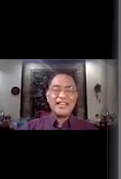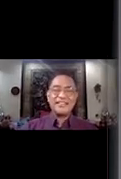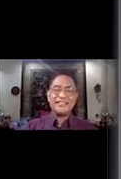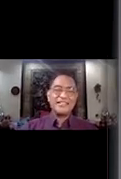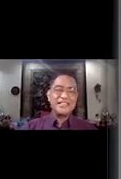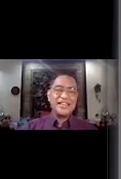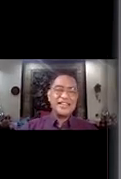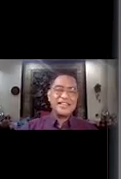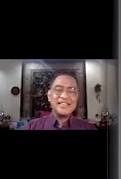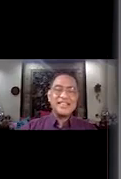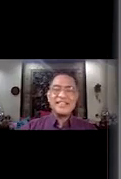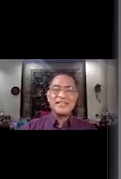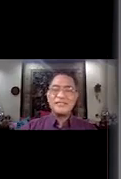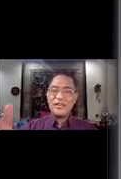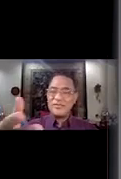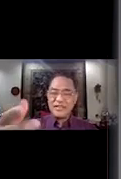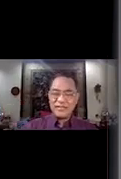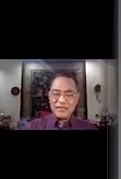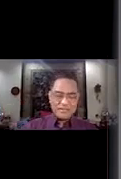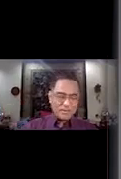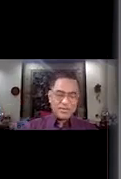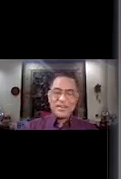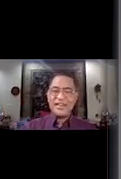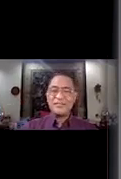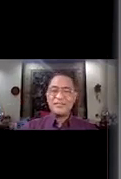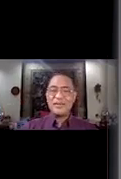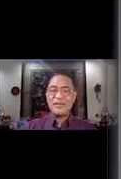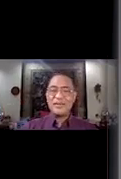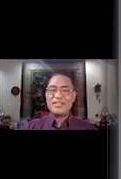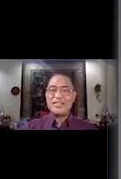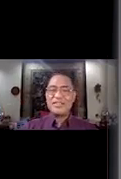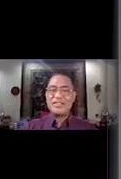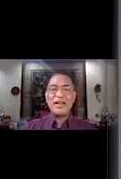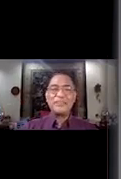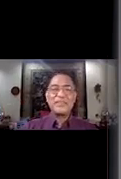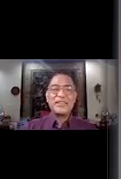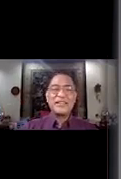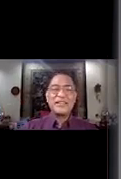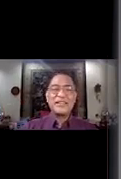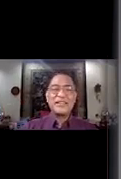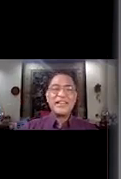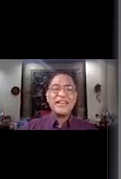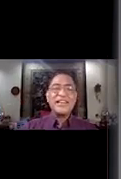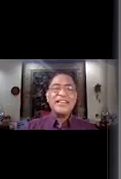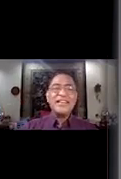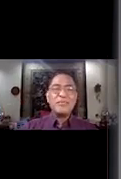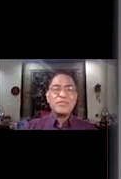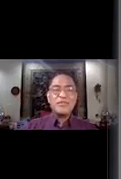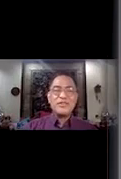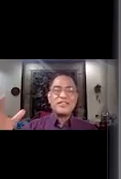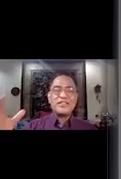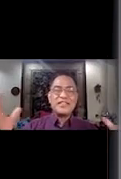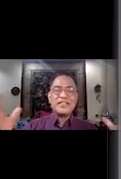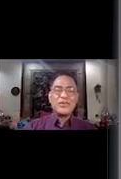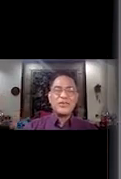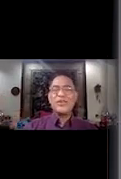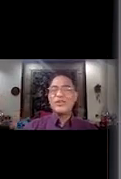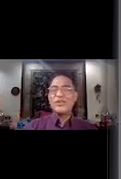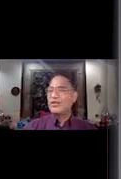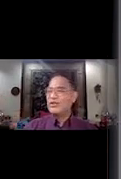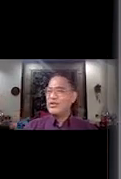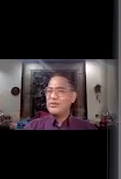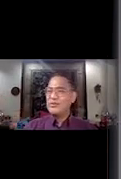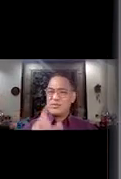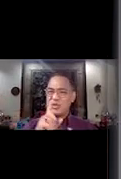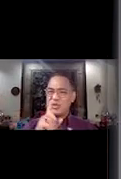natin, okay? Very effectively portrayed here by Miss Tapia, okay? Hindi na po sila yung estricto